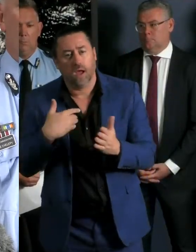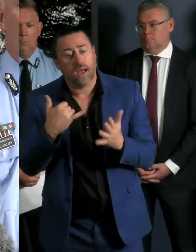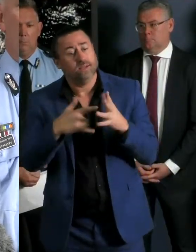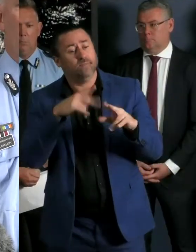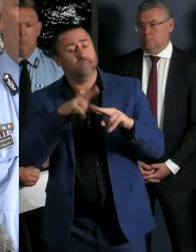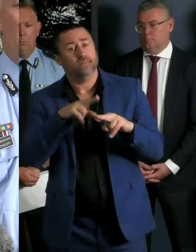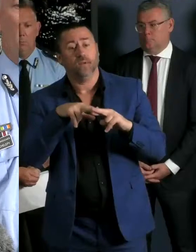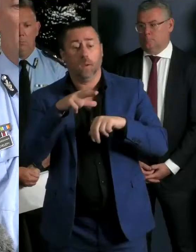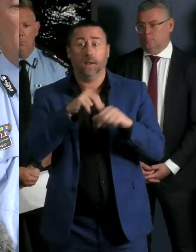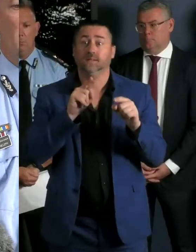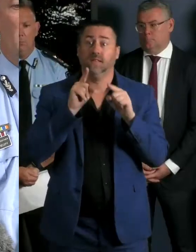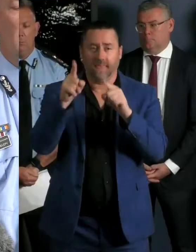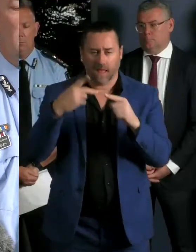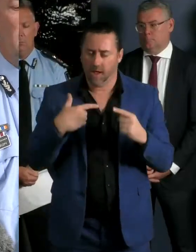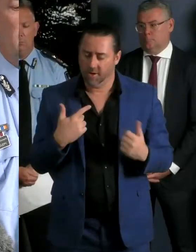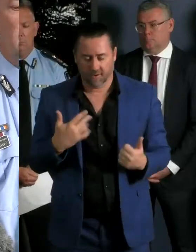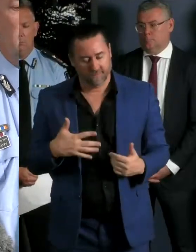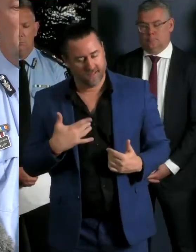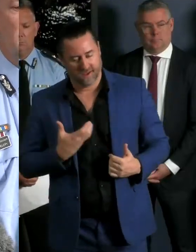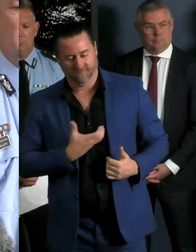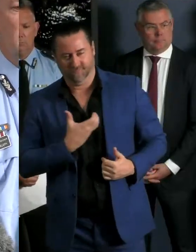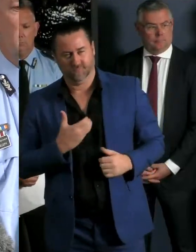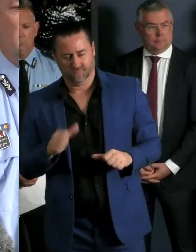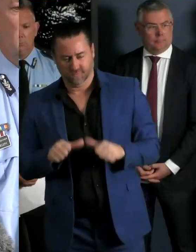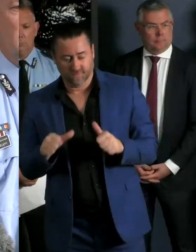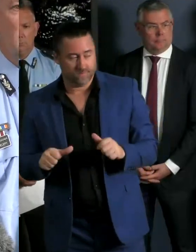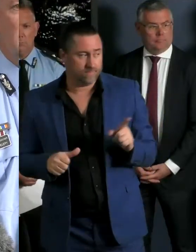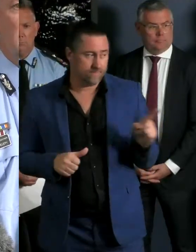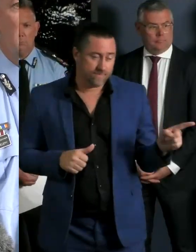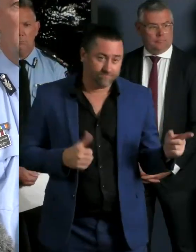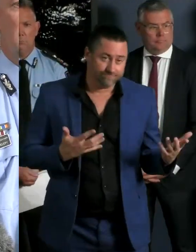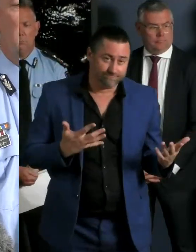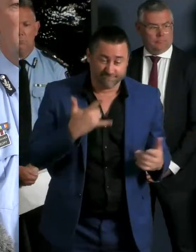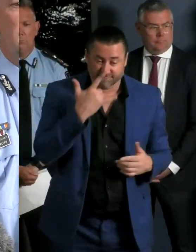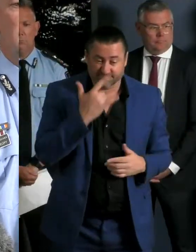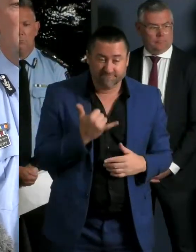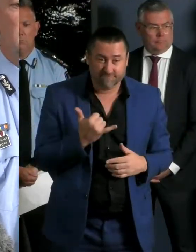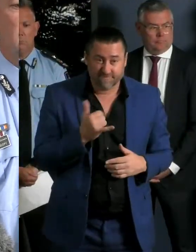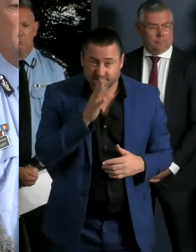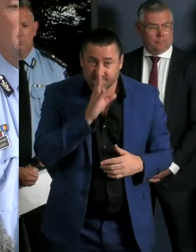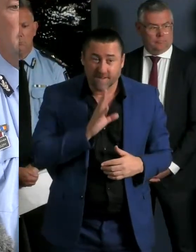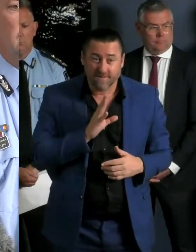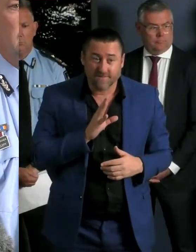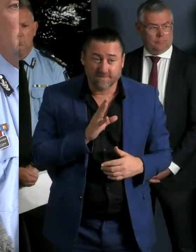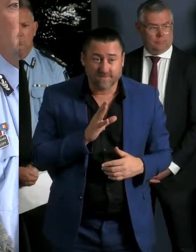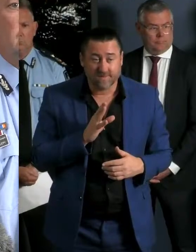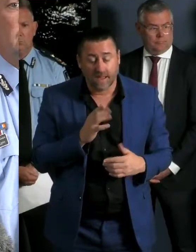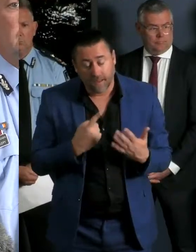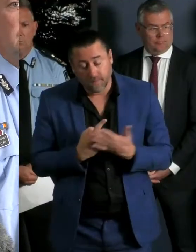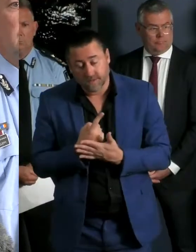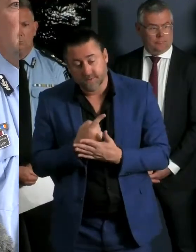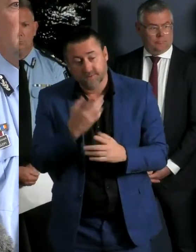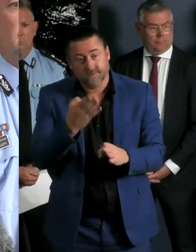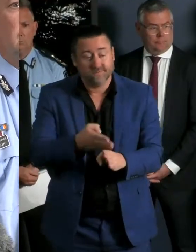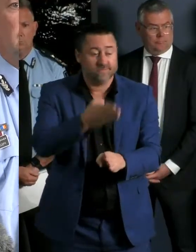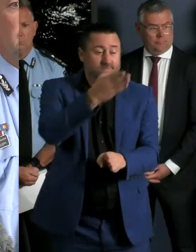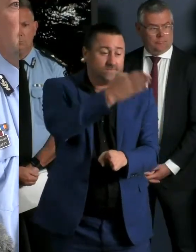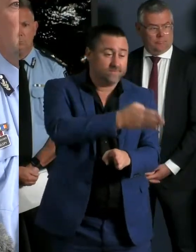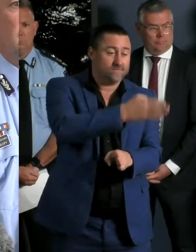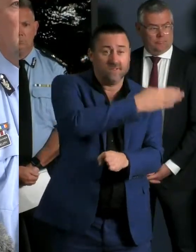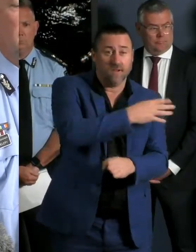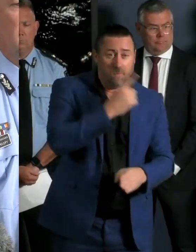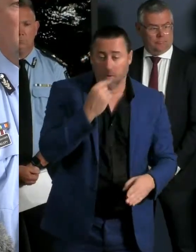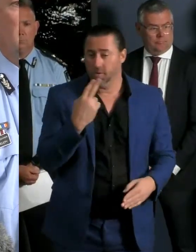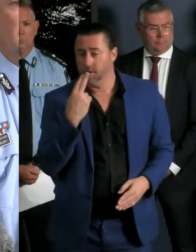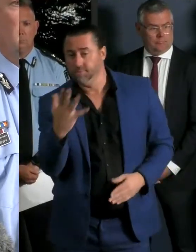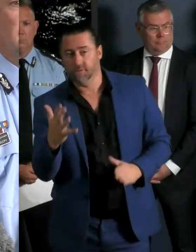have and ready for that response as well as the recovery. Sadly, we see throughout disasters like this, looting? Is there a message